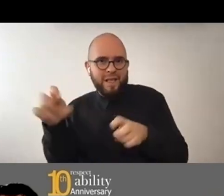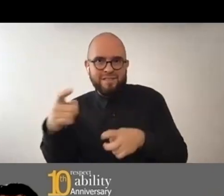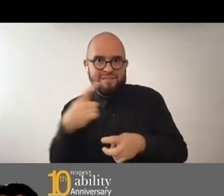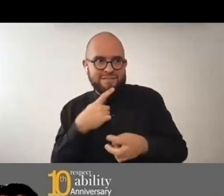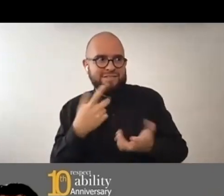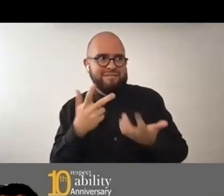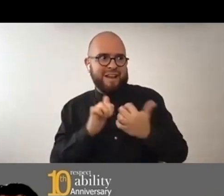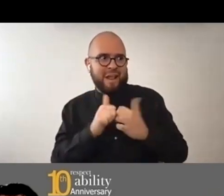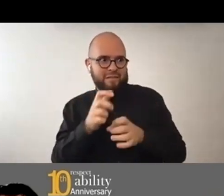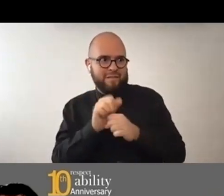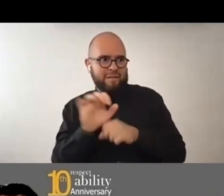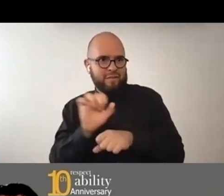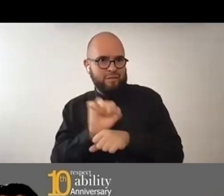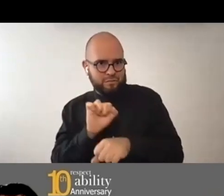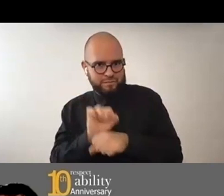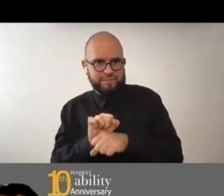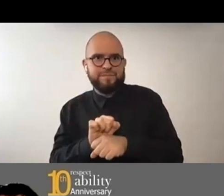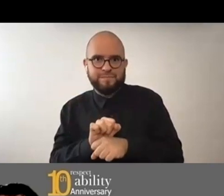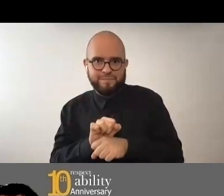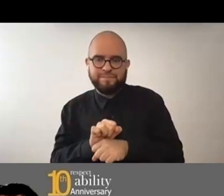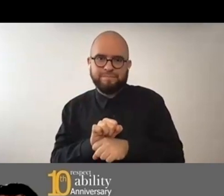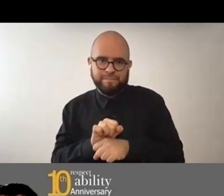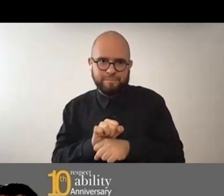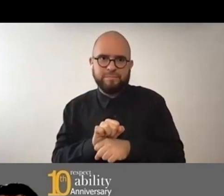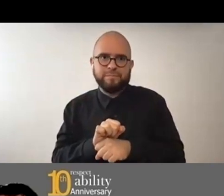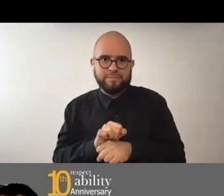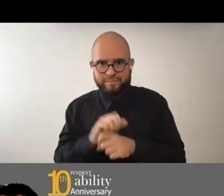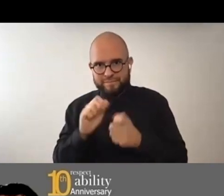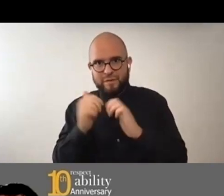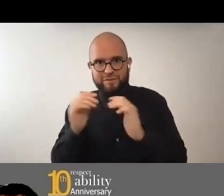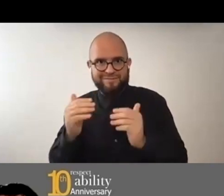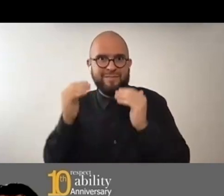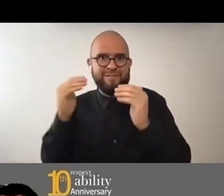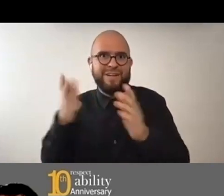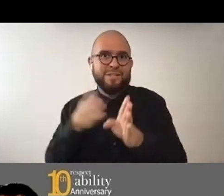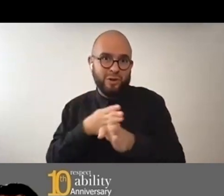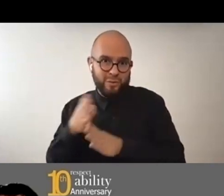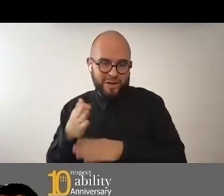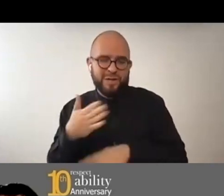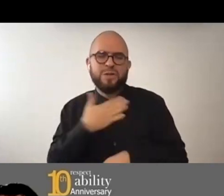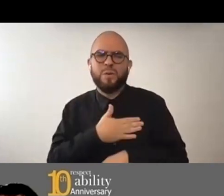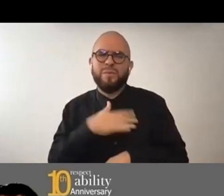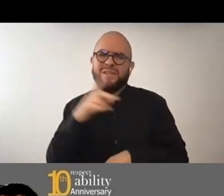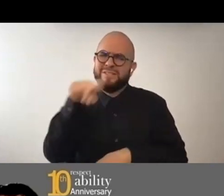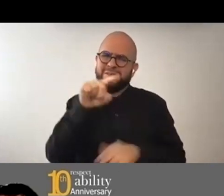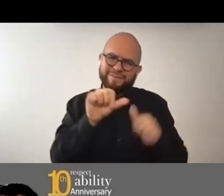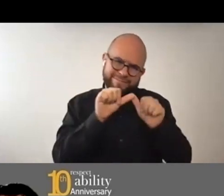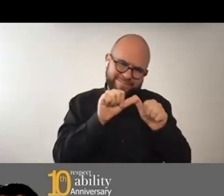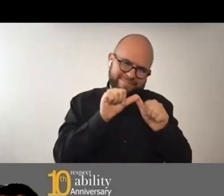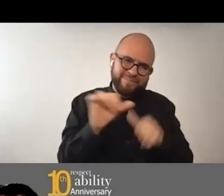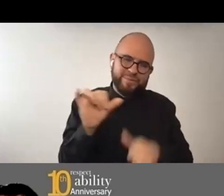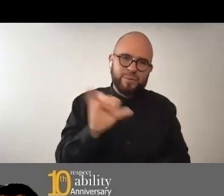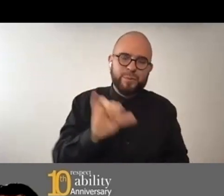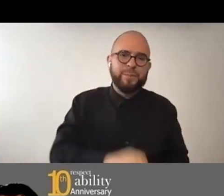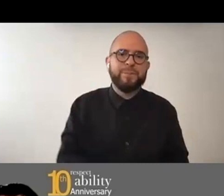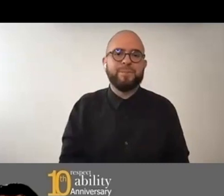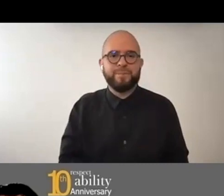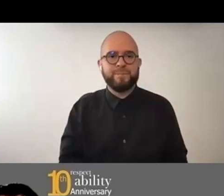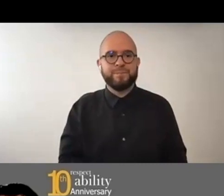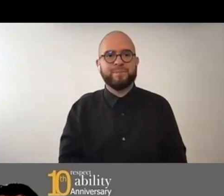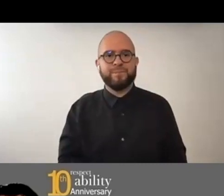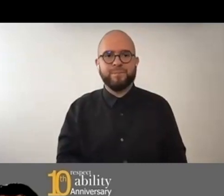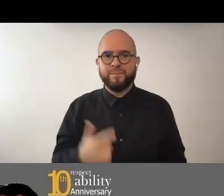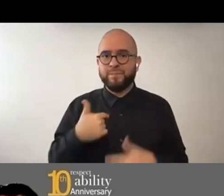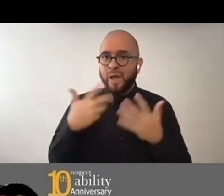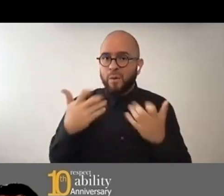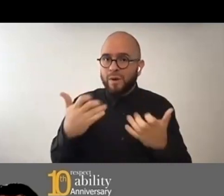they're seeking, and to advance their careers. So please make sure that you're pursuing that. I just want to thank one more time our